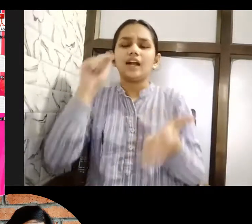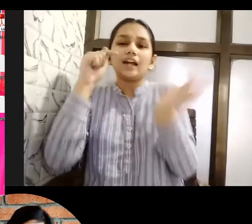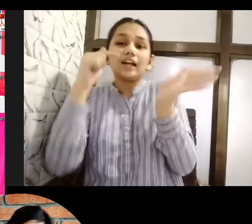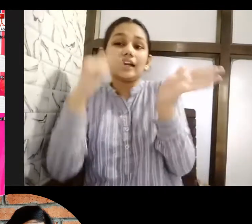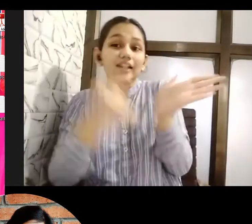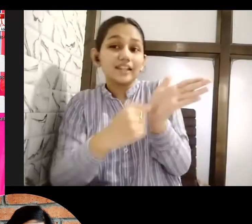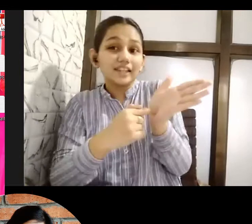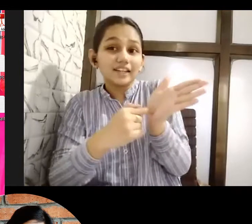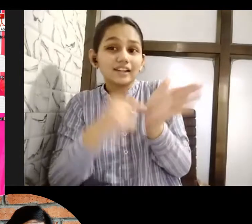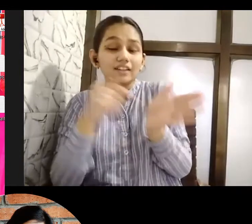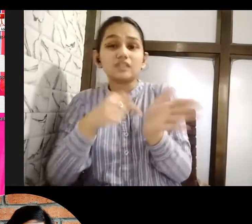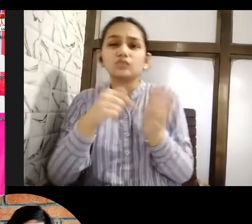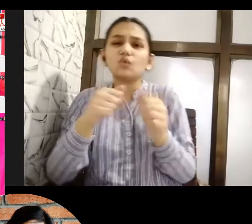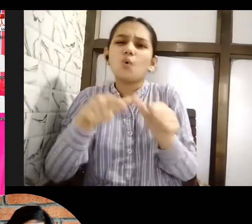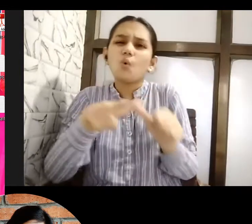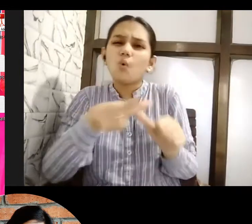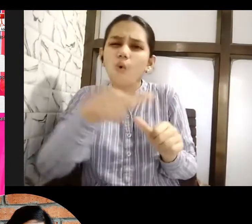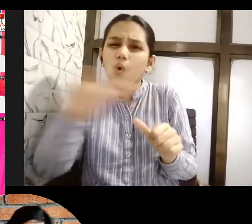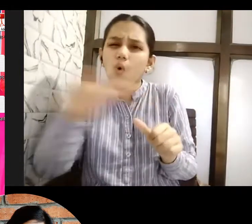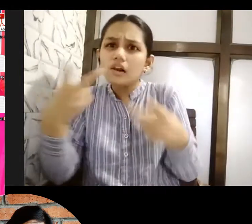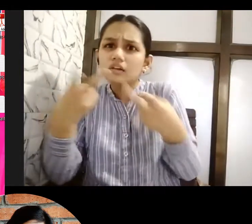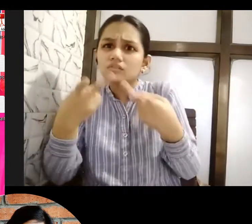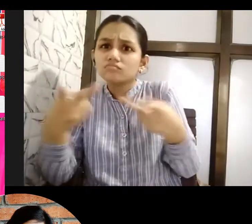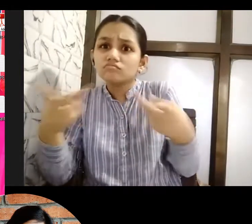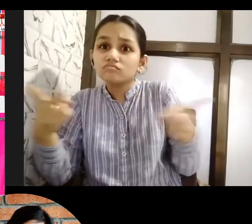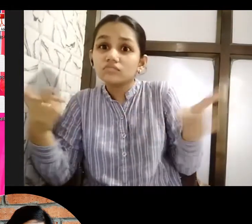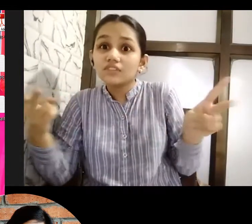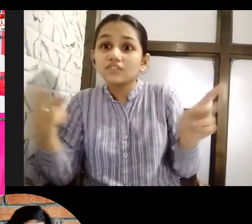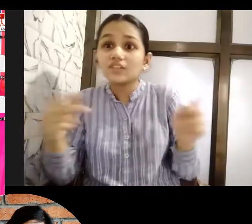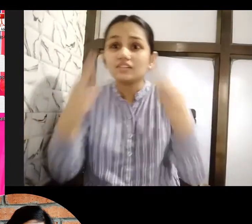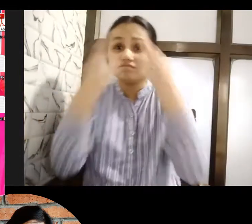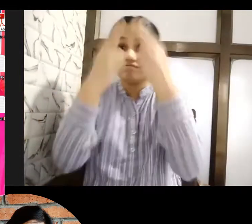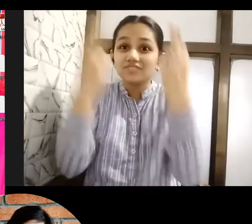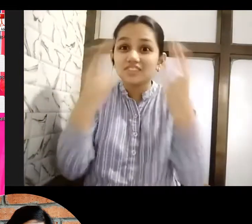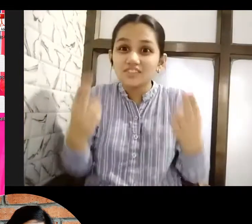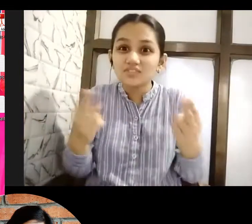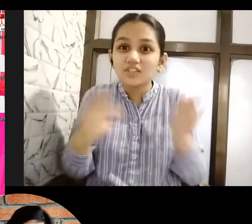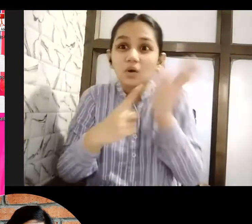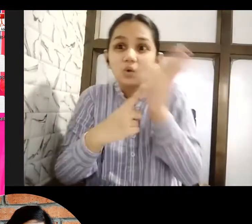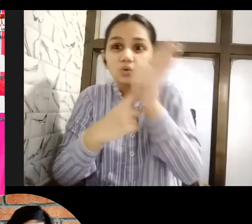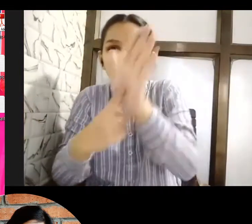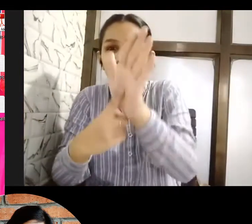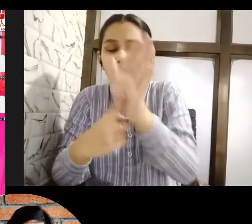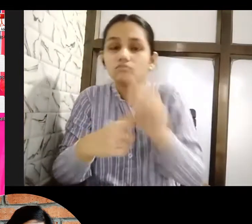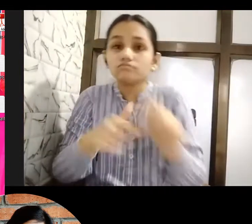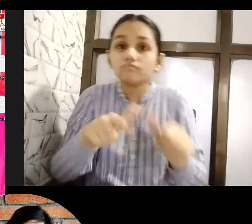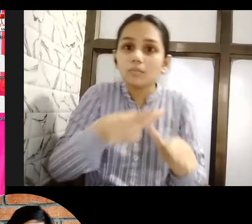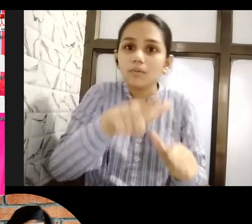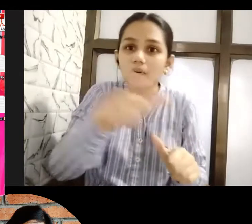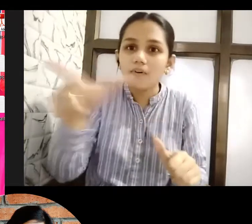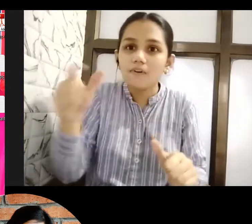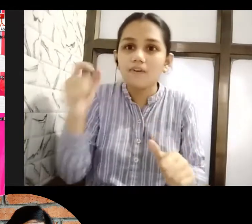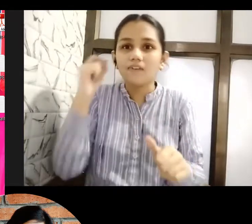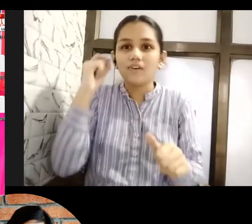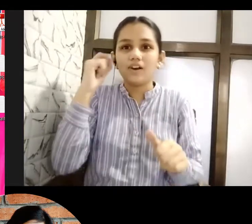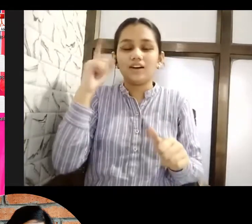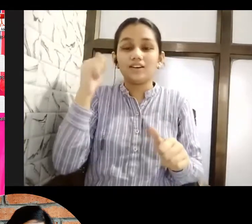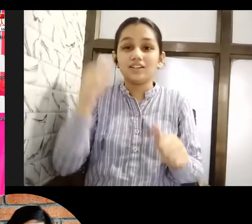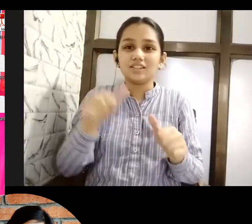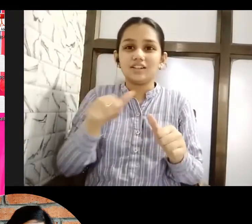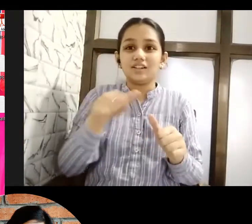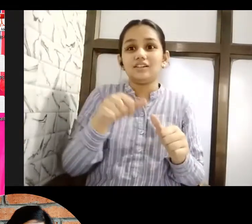these beautiful designs. Please understand, these designs are created